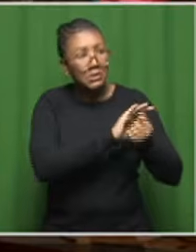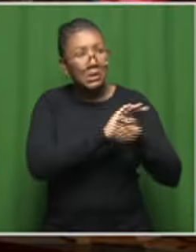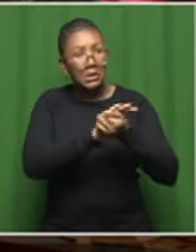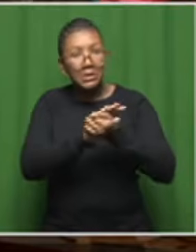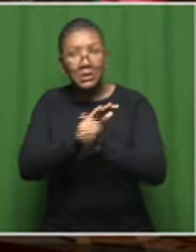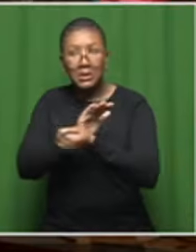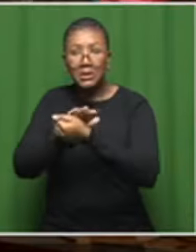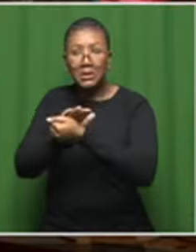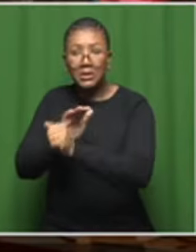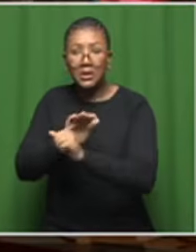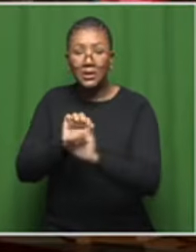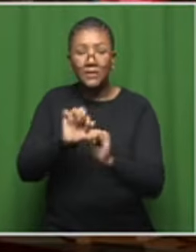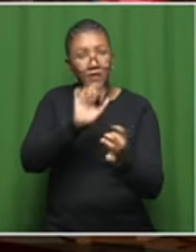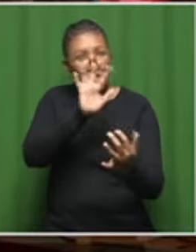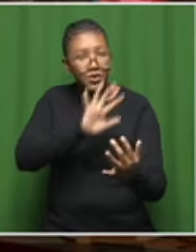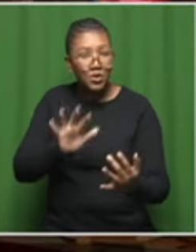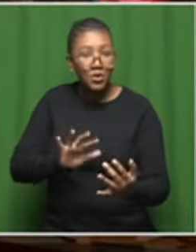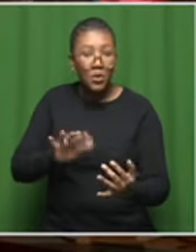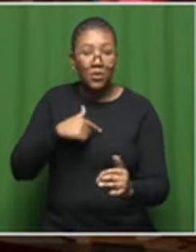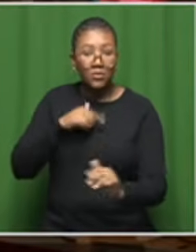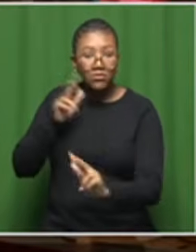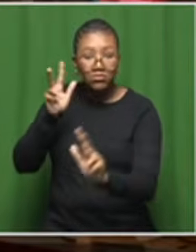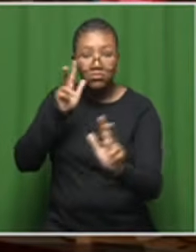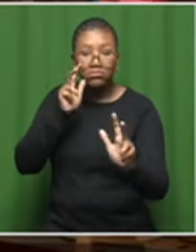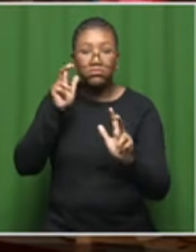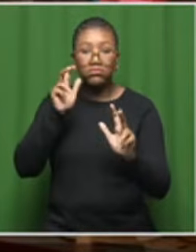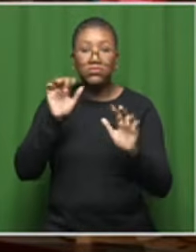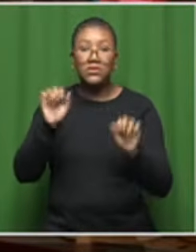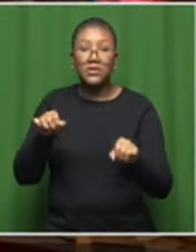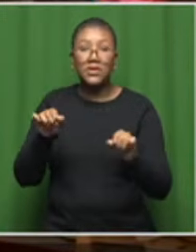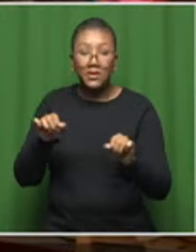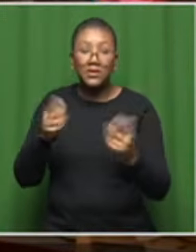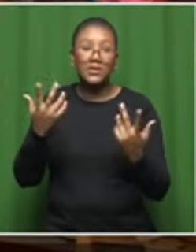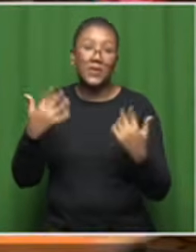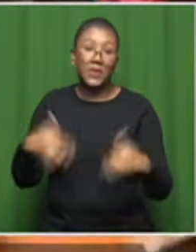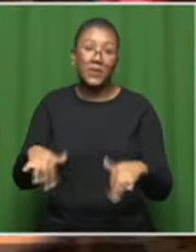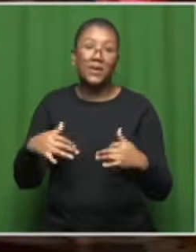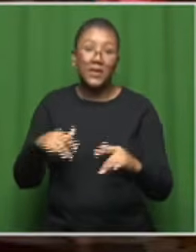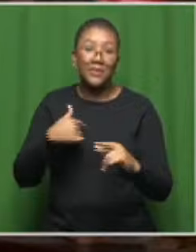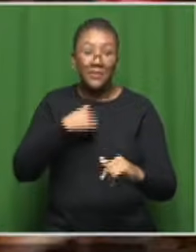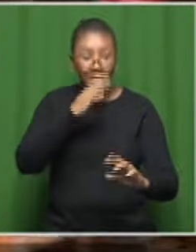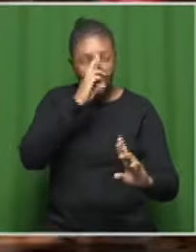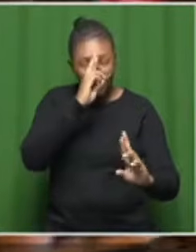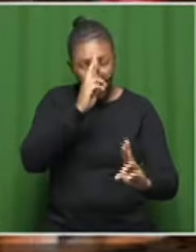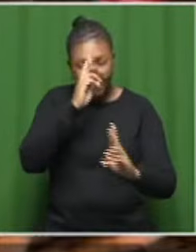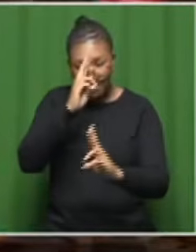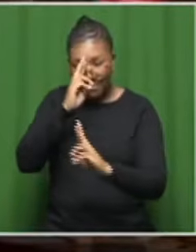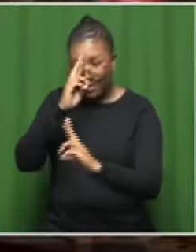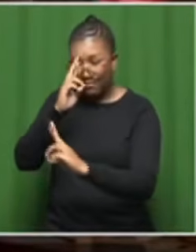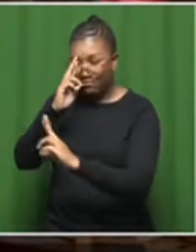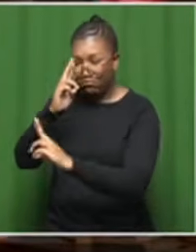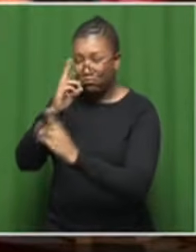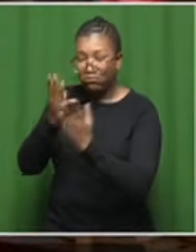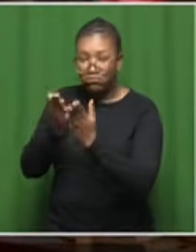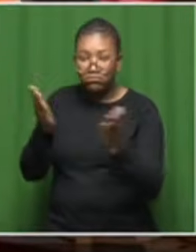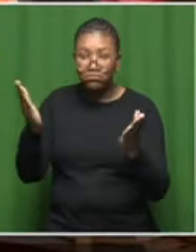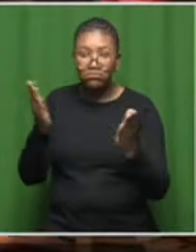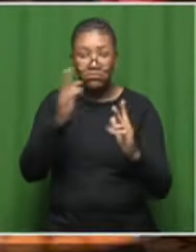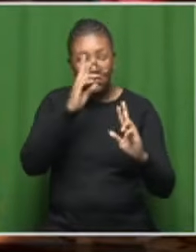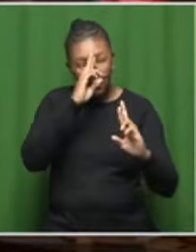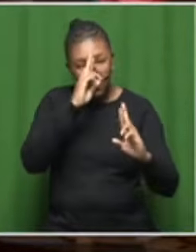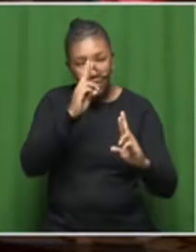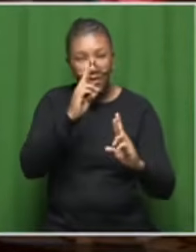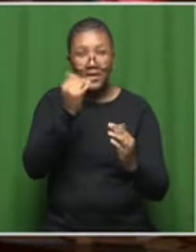of trying to tell their story in a way that they know best. And I respect every artist's journey, every